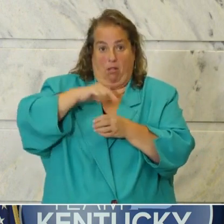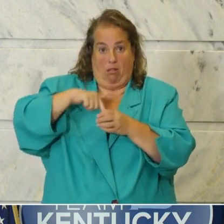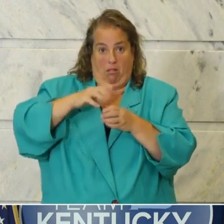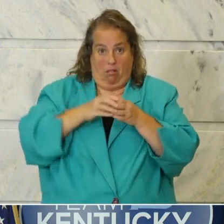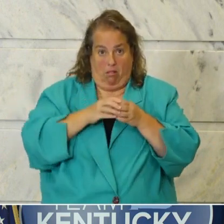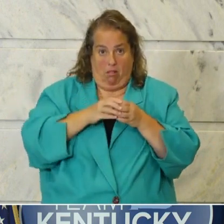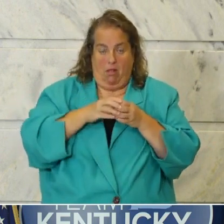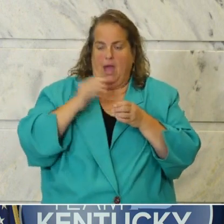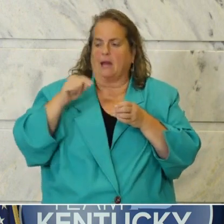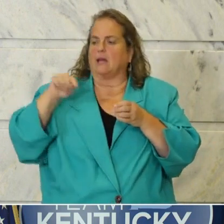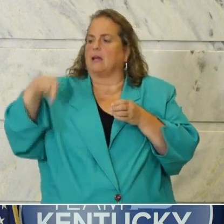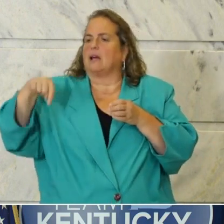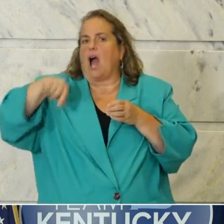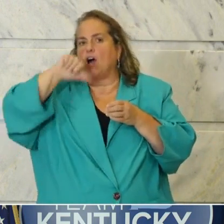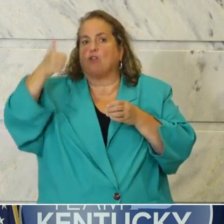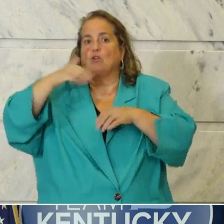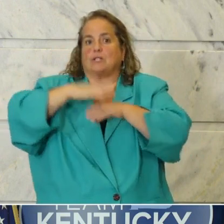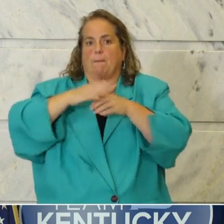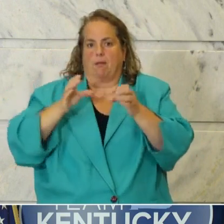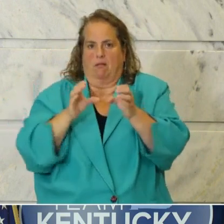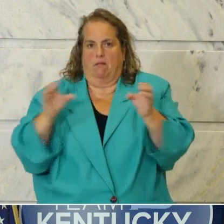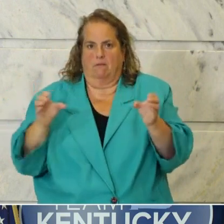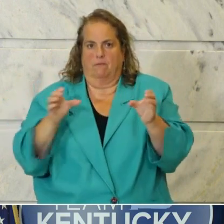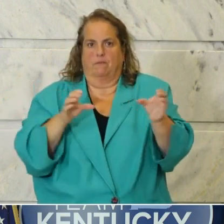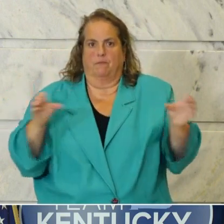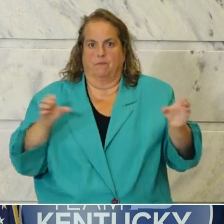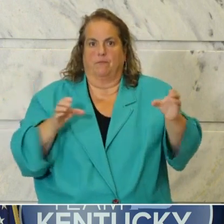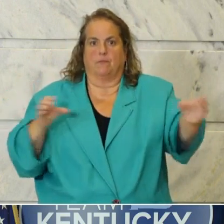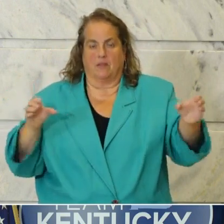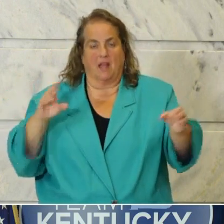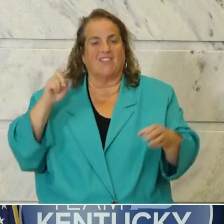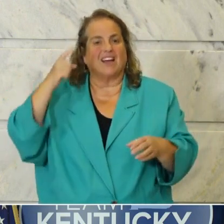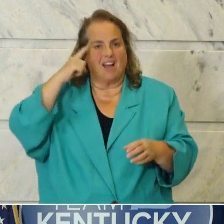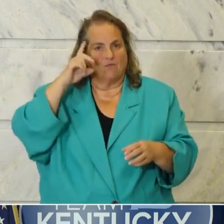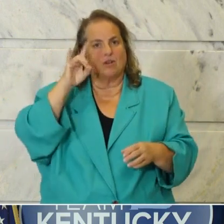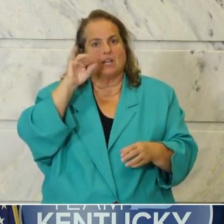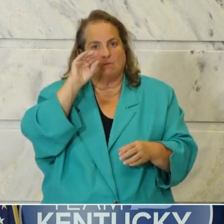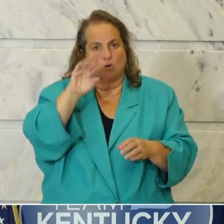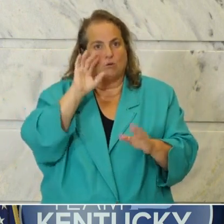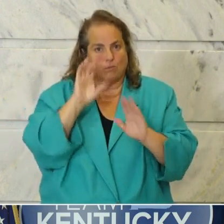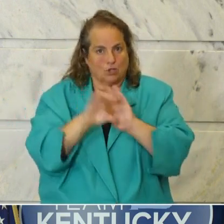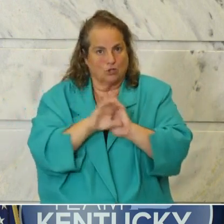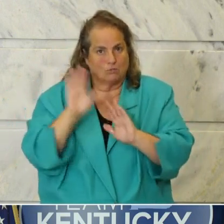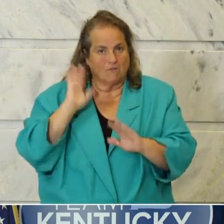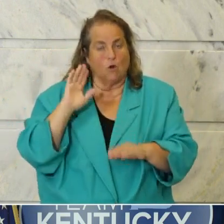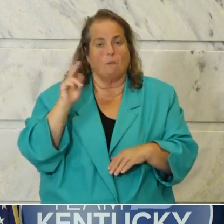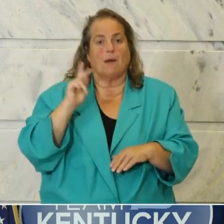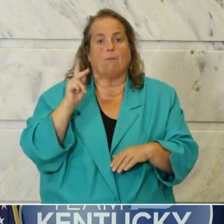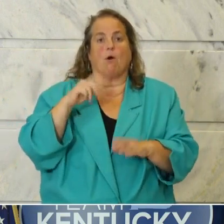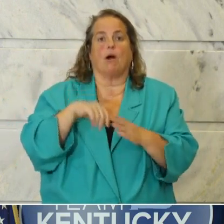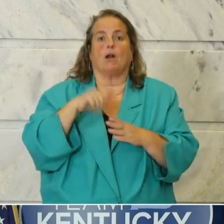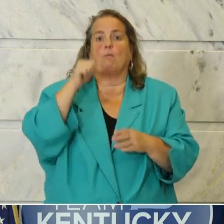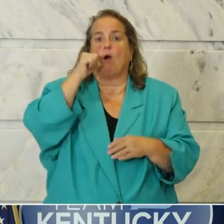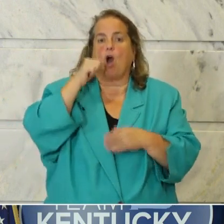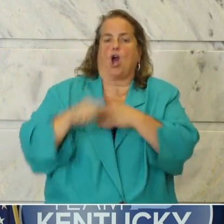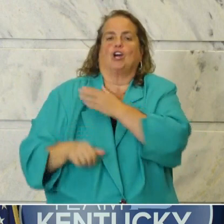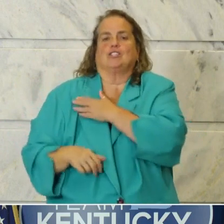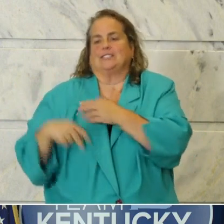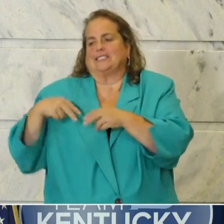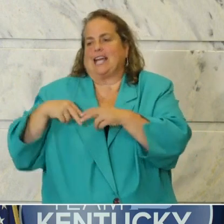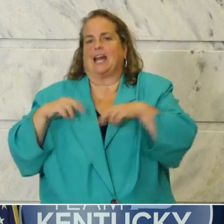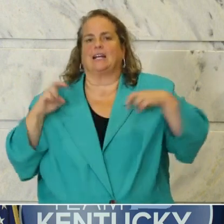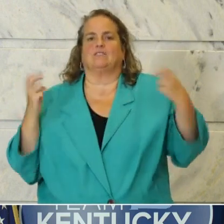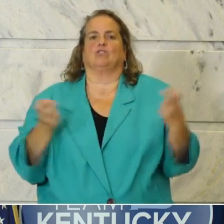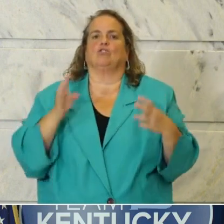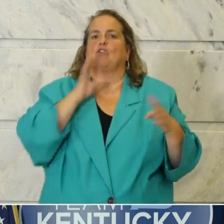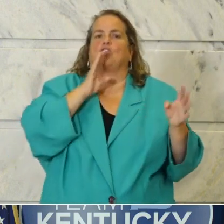tables. And the governor has put up pictures before where we found bars, people shoulder to shoulder. That's exactly what we don't